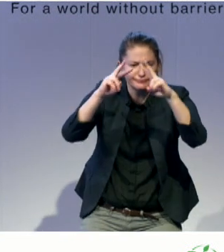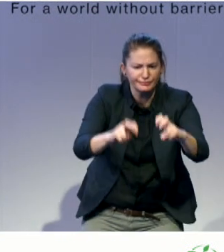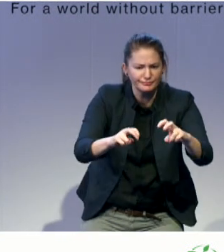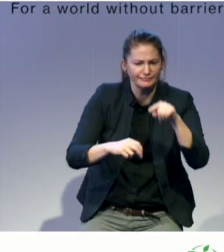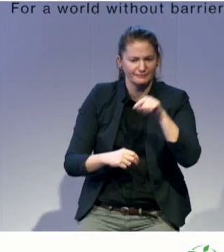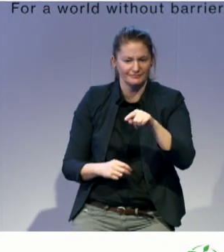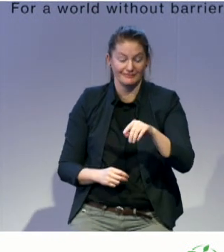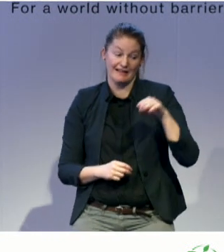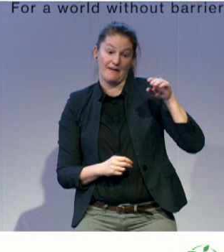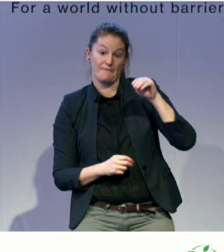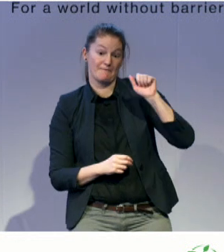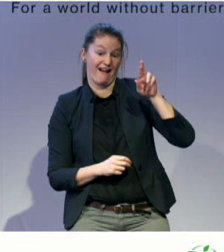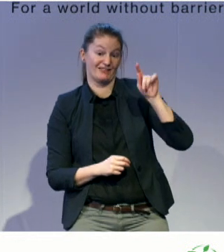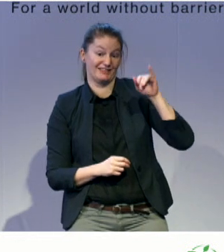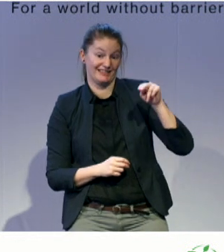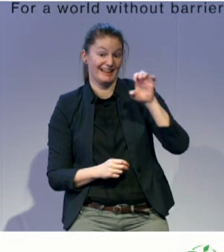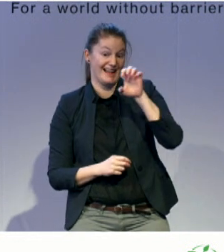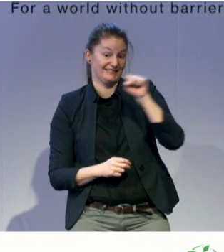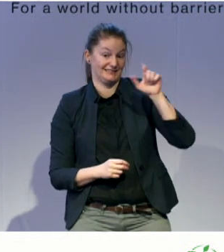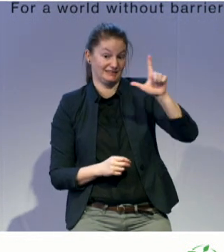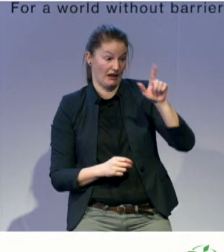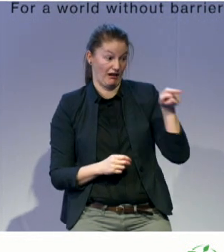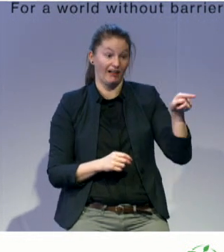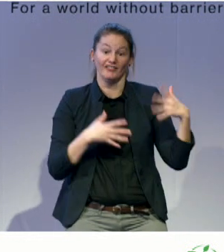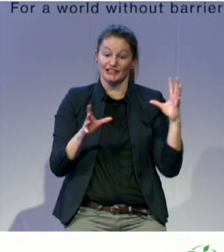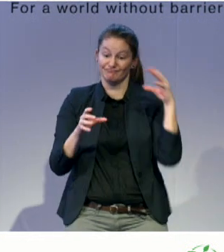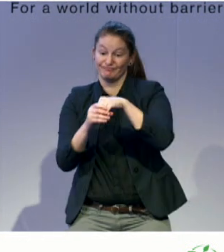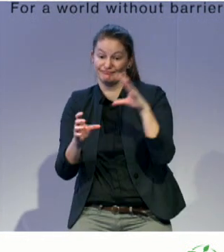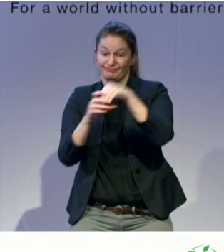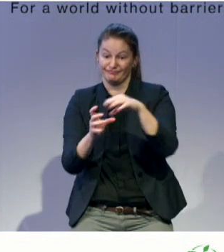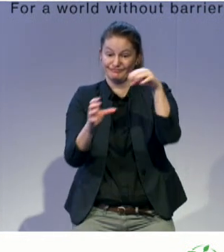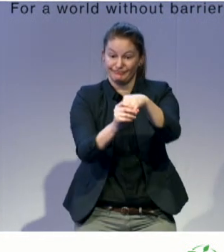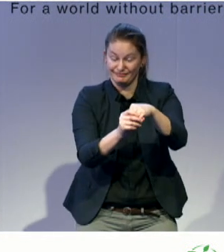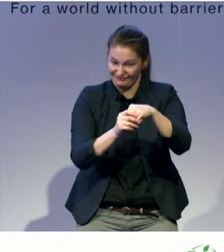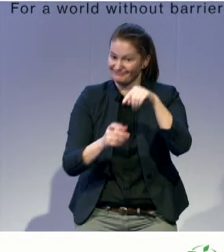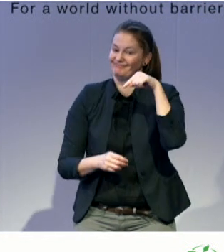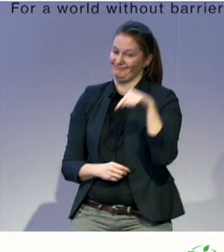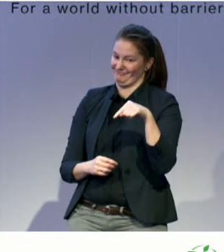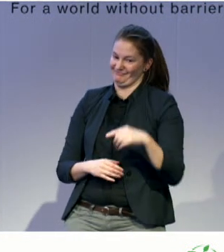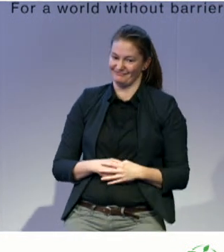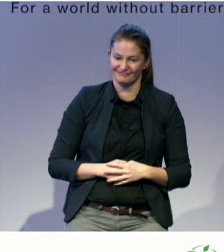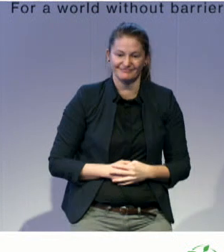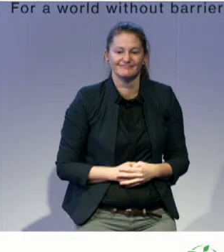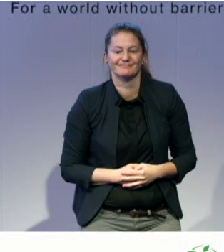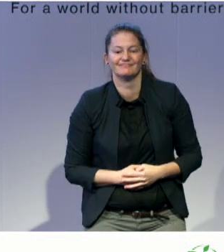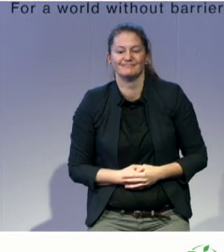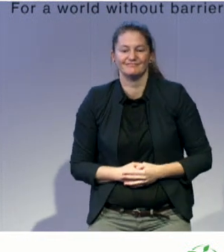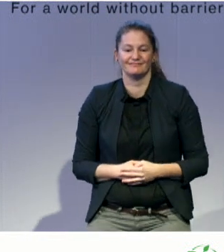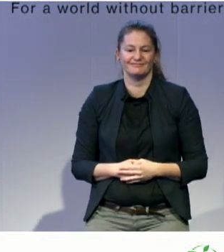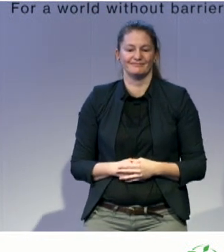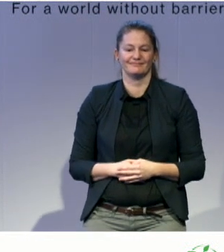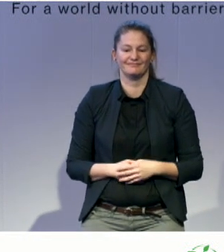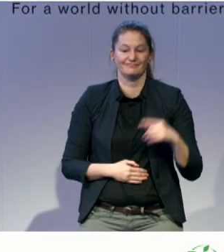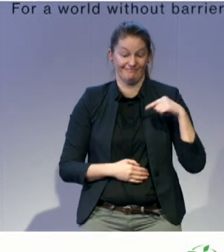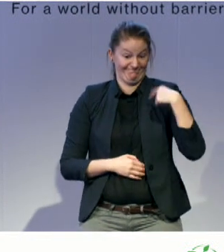this April 8th and 9th with humanity and inclusion as our lead. Our goal is to